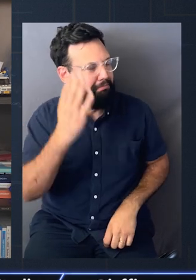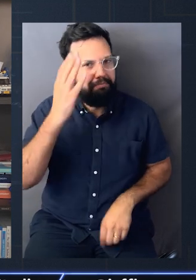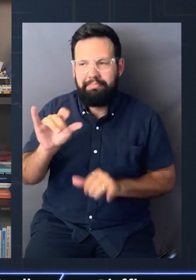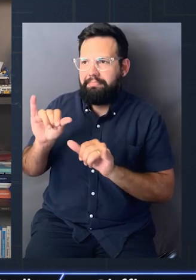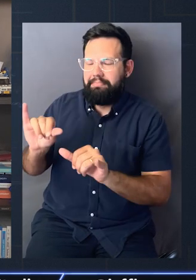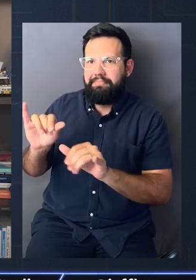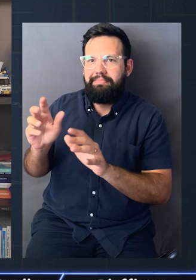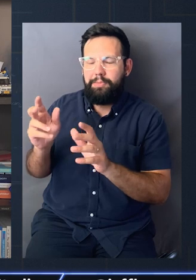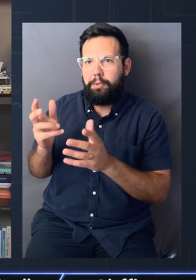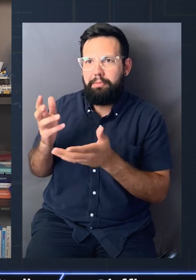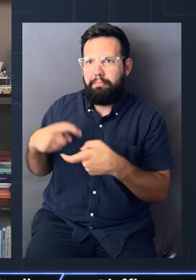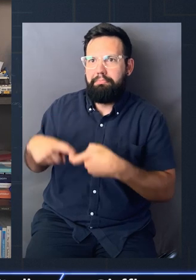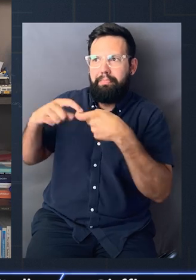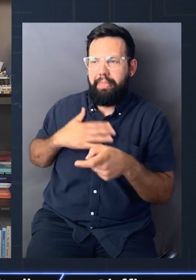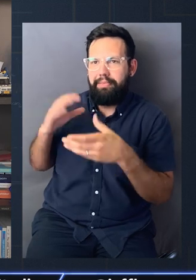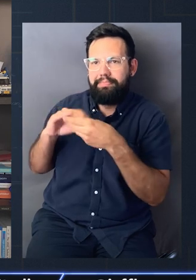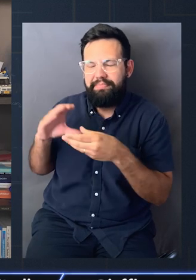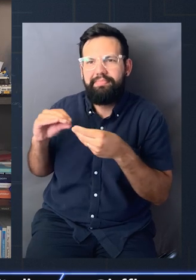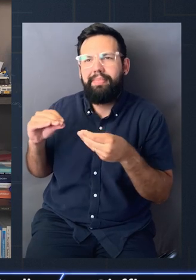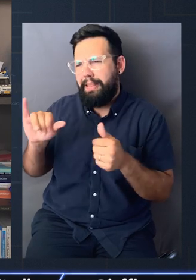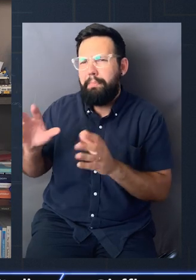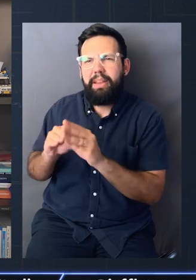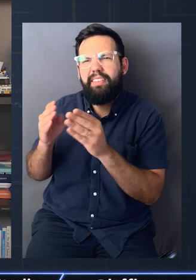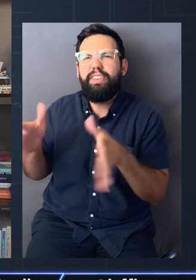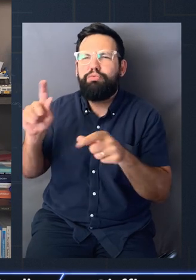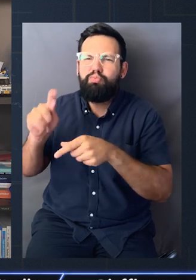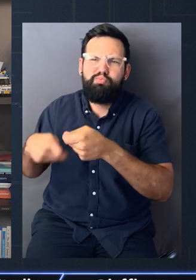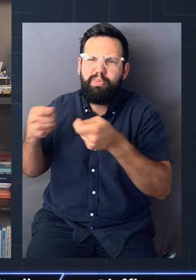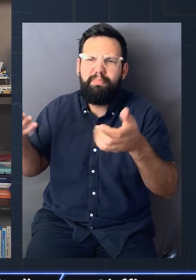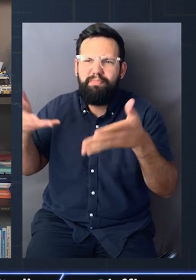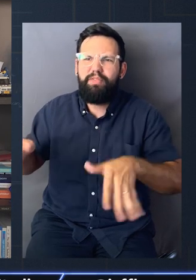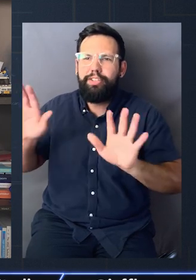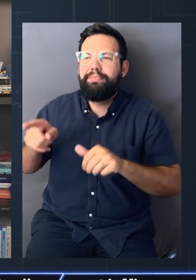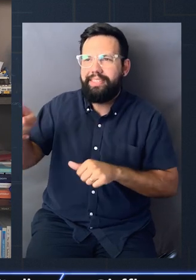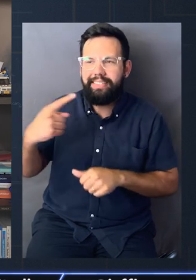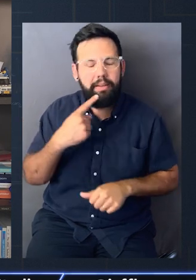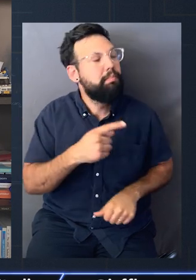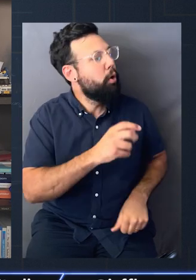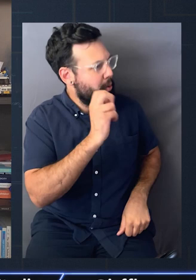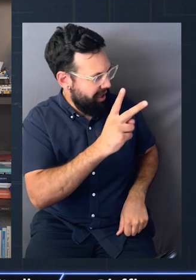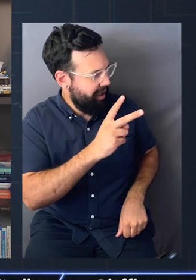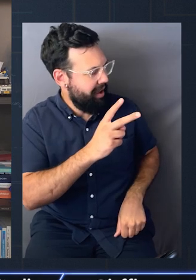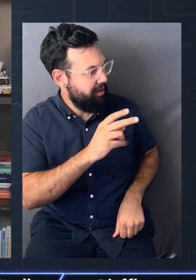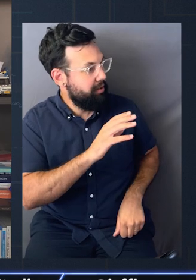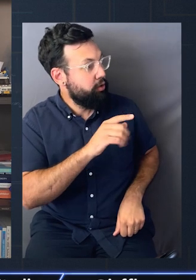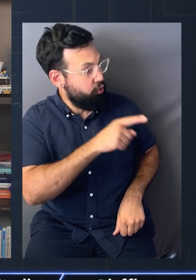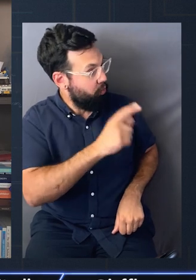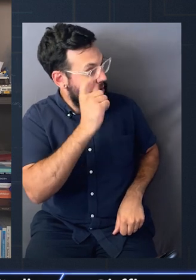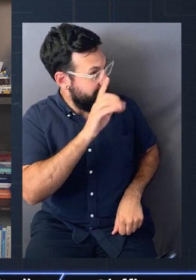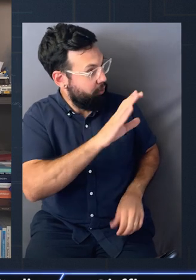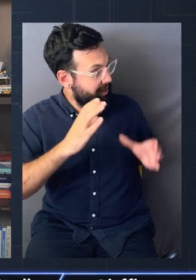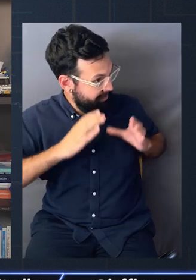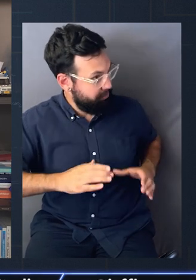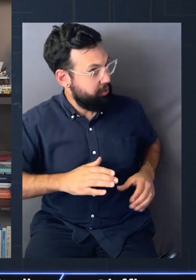actually heard enough at this point. And we had to wrap things up, but he said, well, okay, Jeff, now I actually get it. Clearly